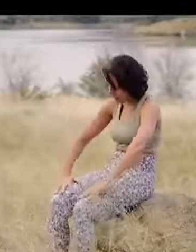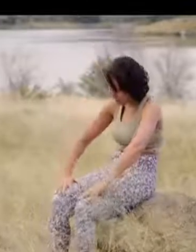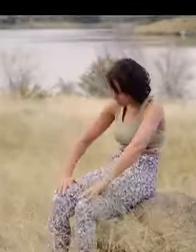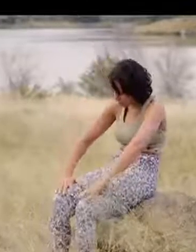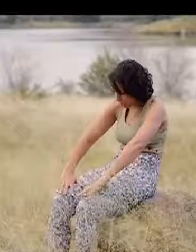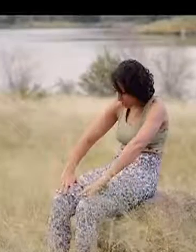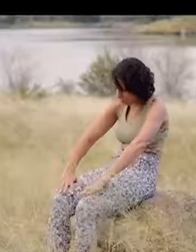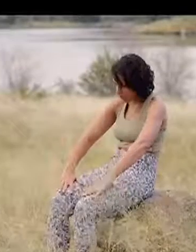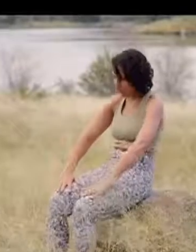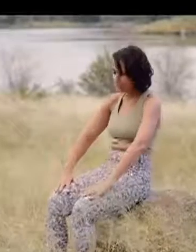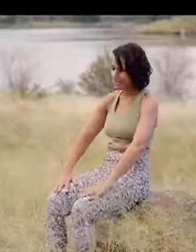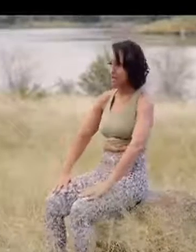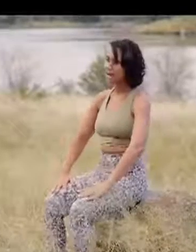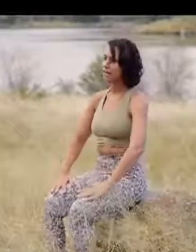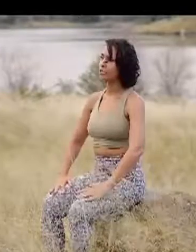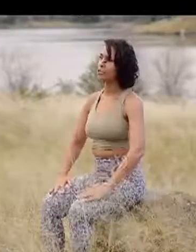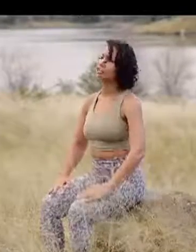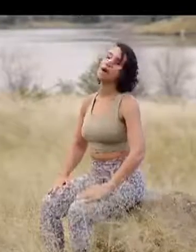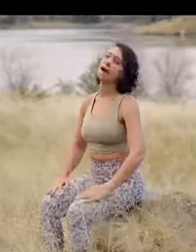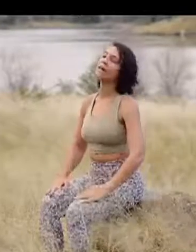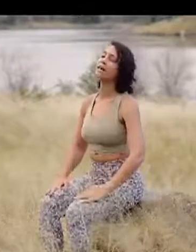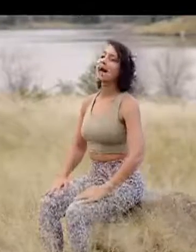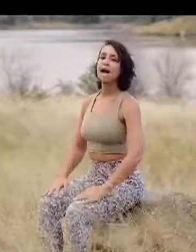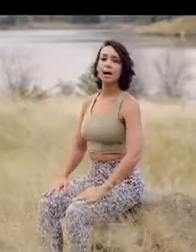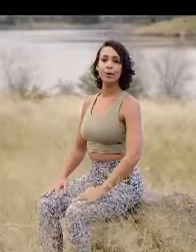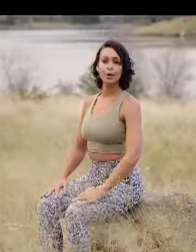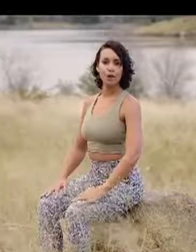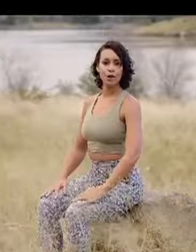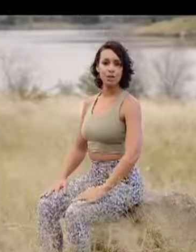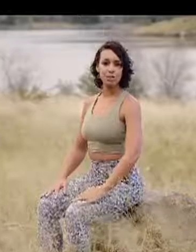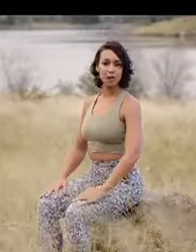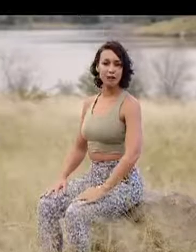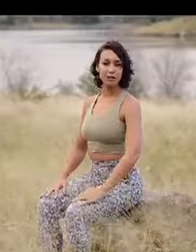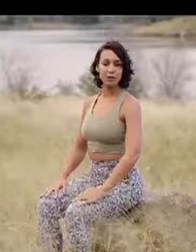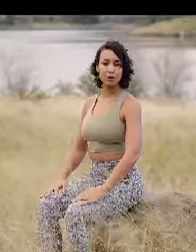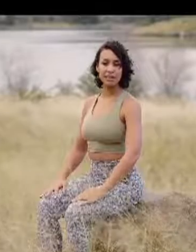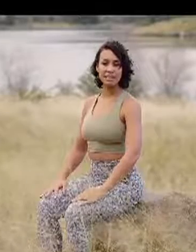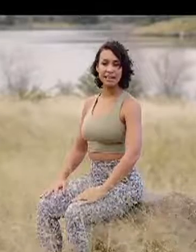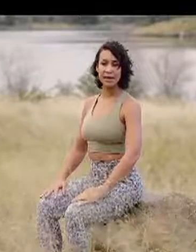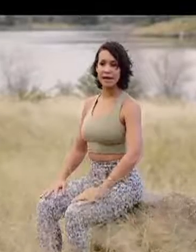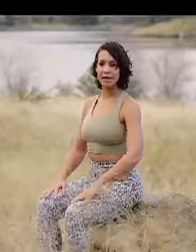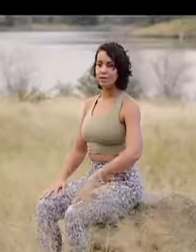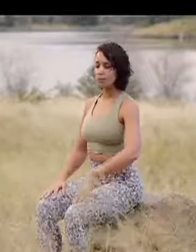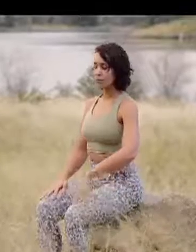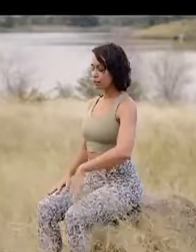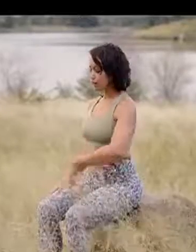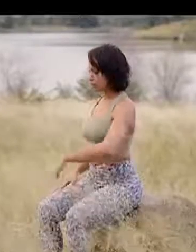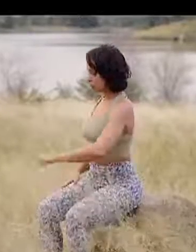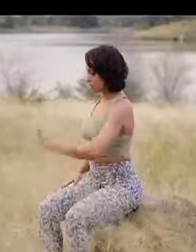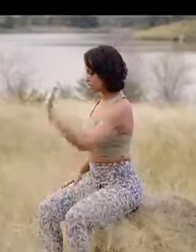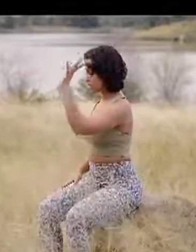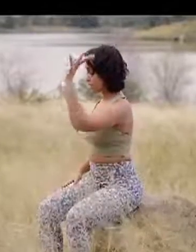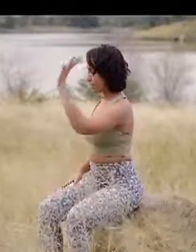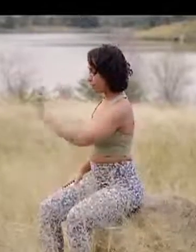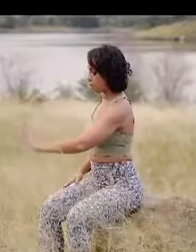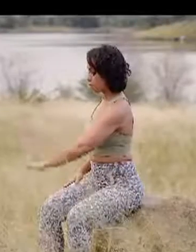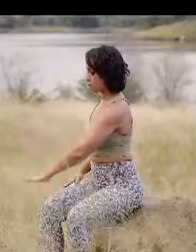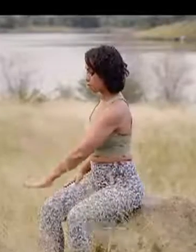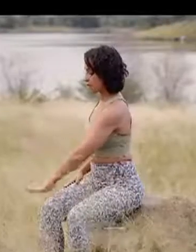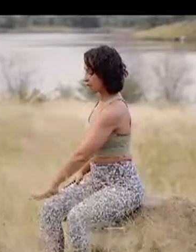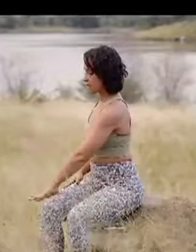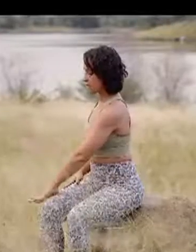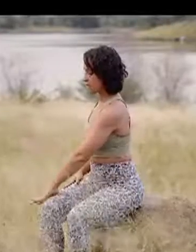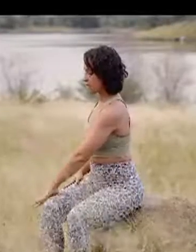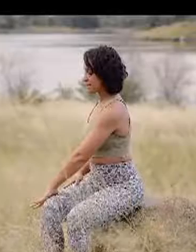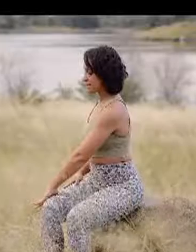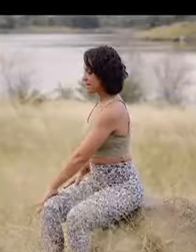release back, just to create mobility in your spine. And now we're going to go for a spinal twist. Inhale, twist, one arm goes